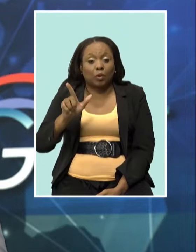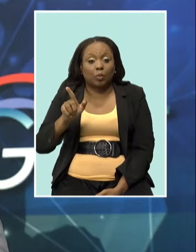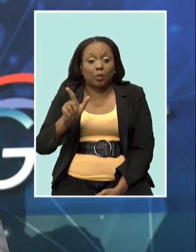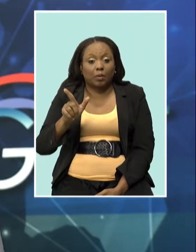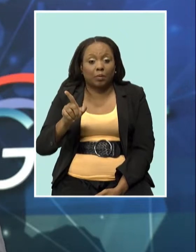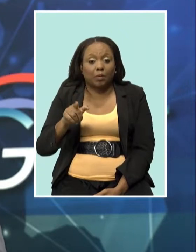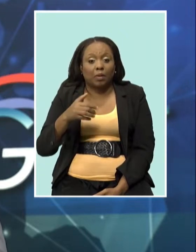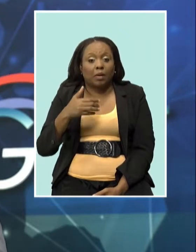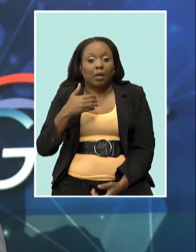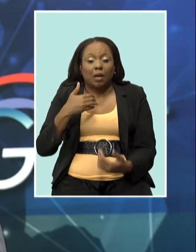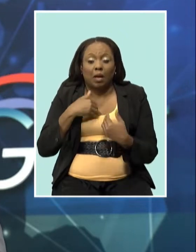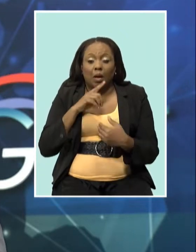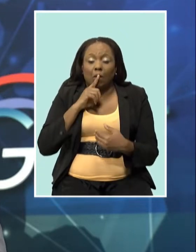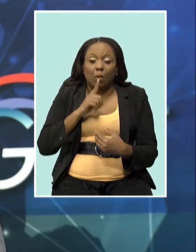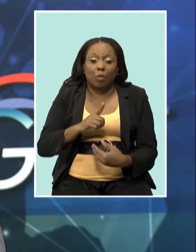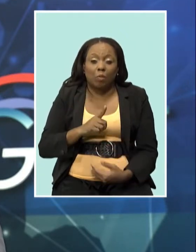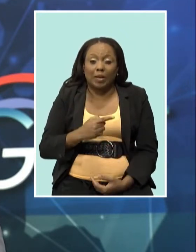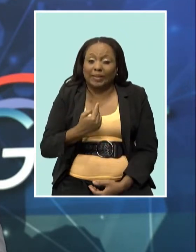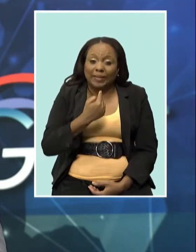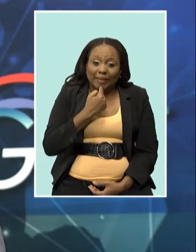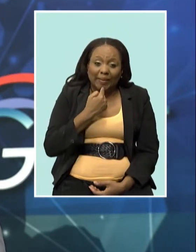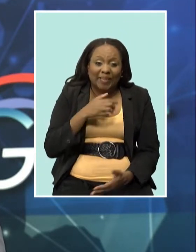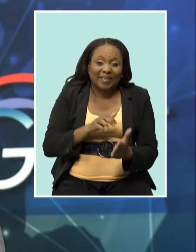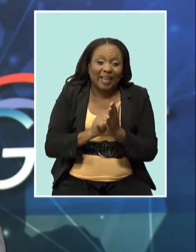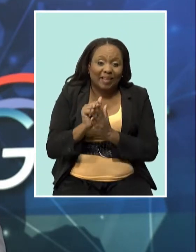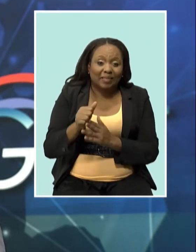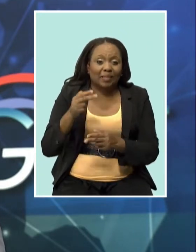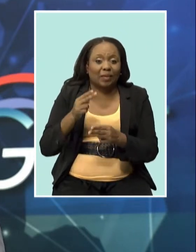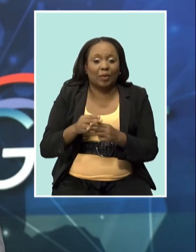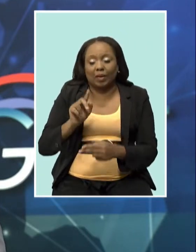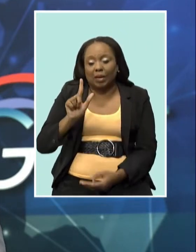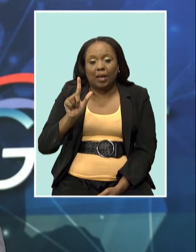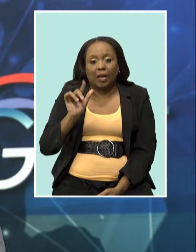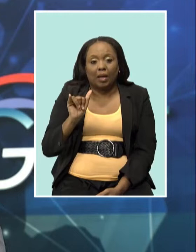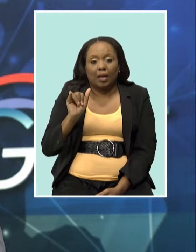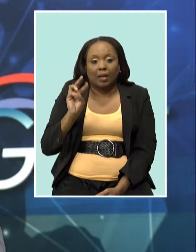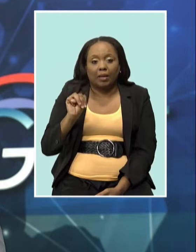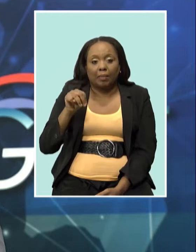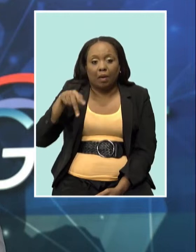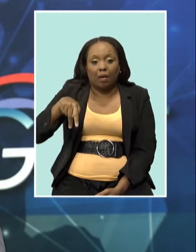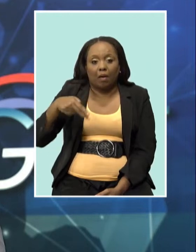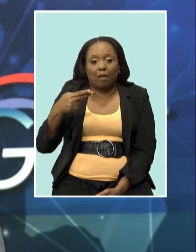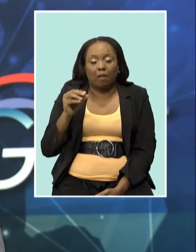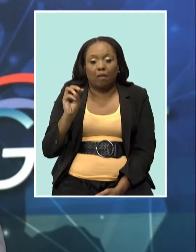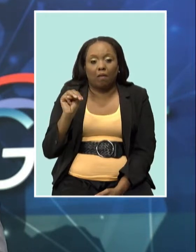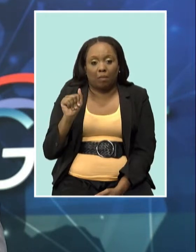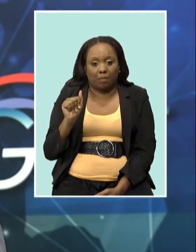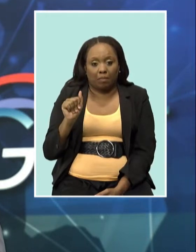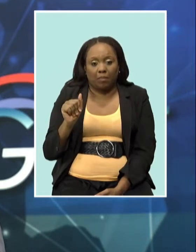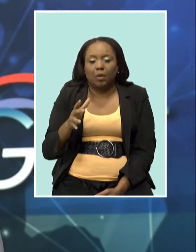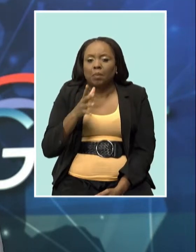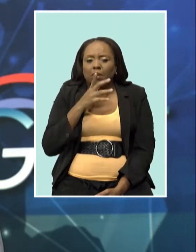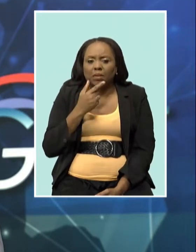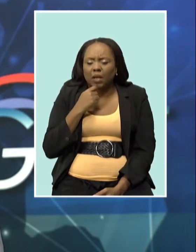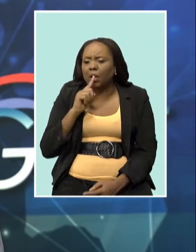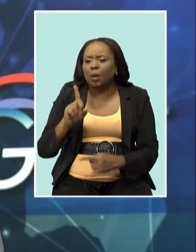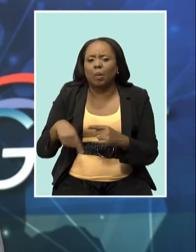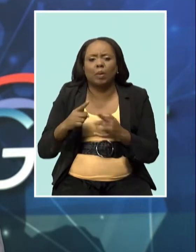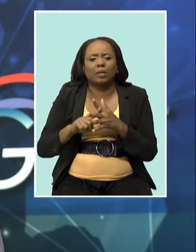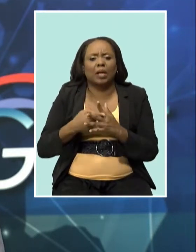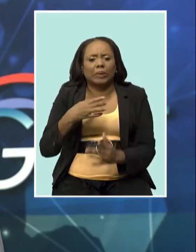effort towards inclusivity needs to go beyond the law and reach into communities. There's a large